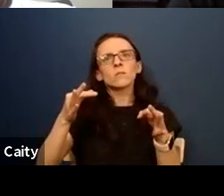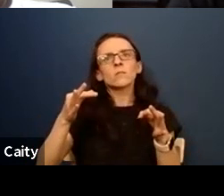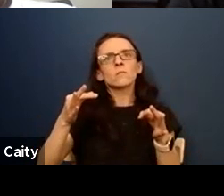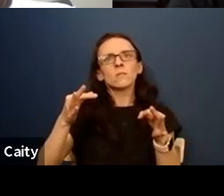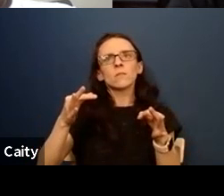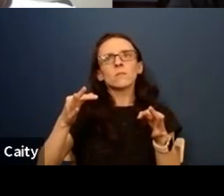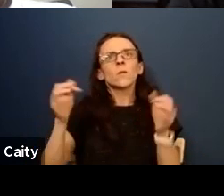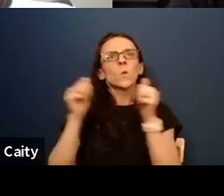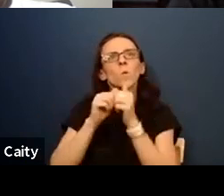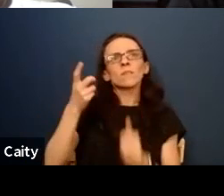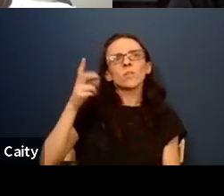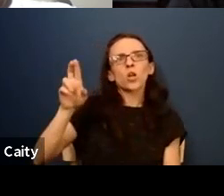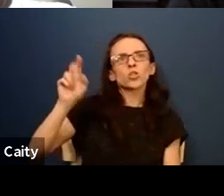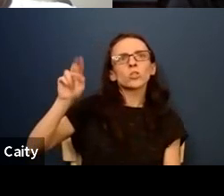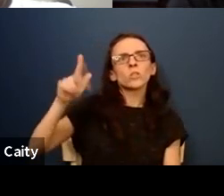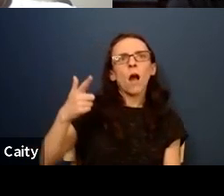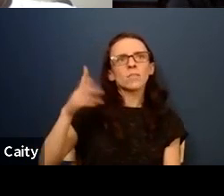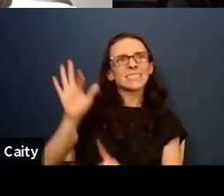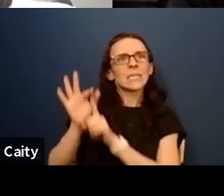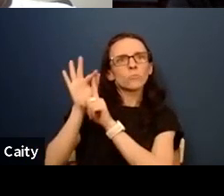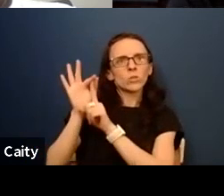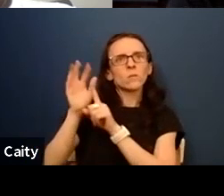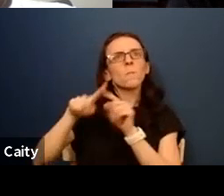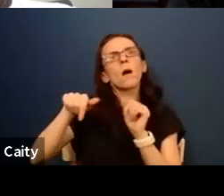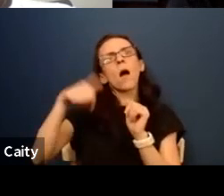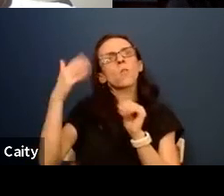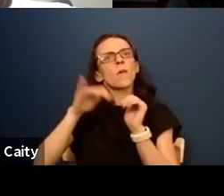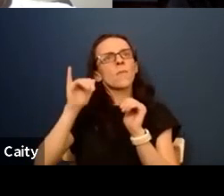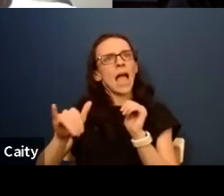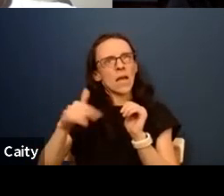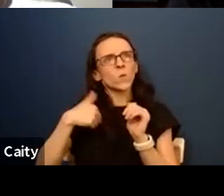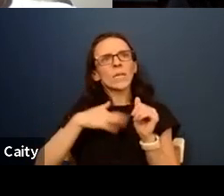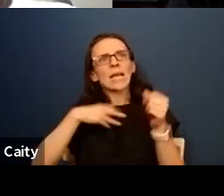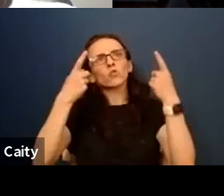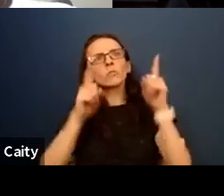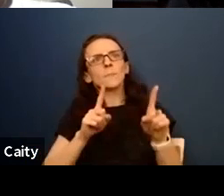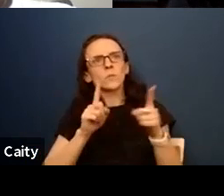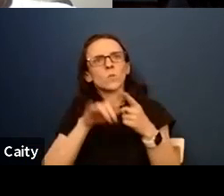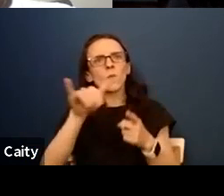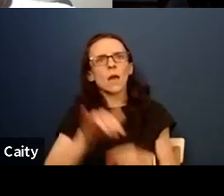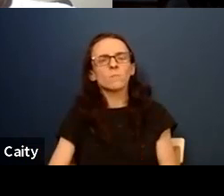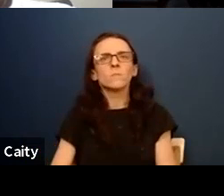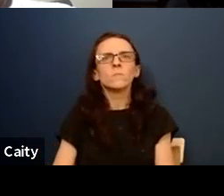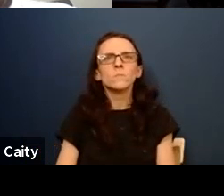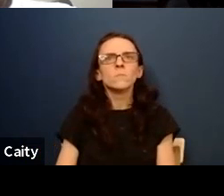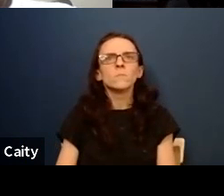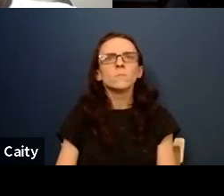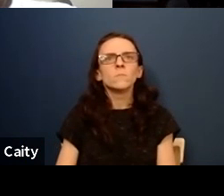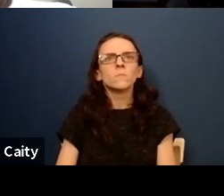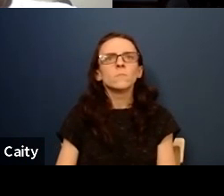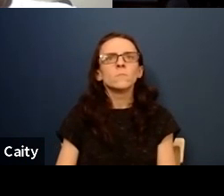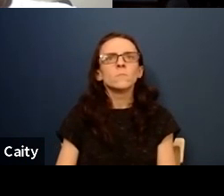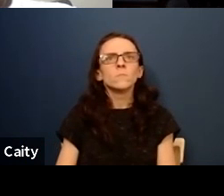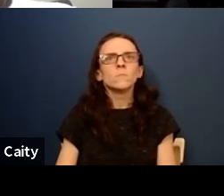with Dr. Tung's exception, but otherwise there was agreement to that. So then we need